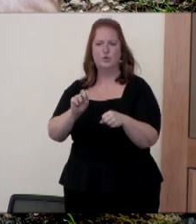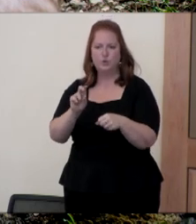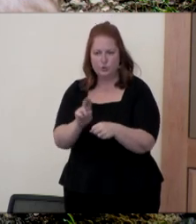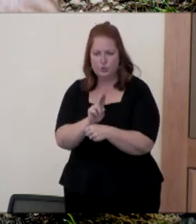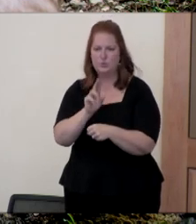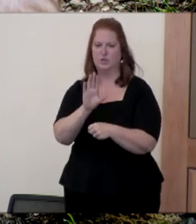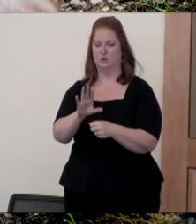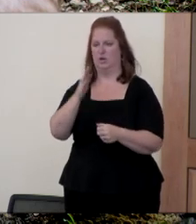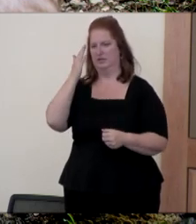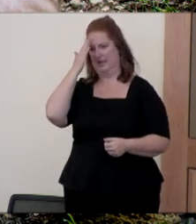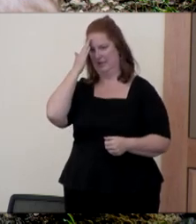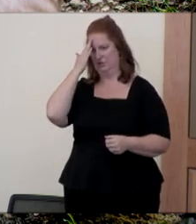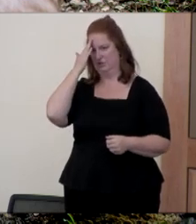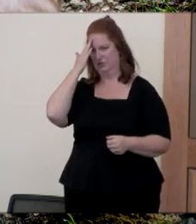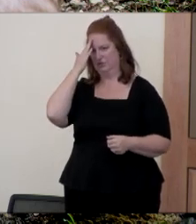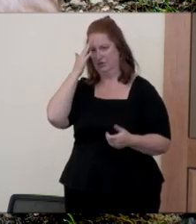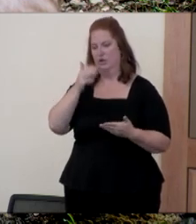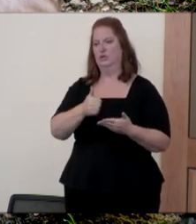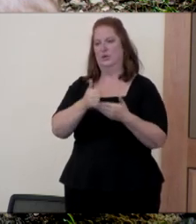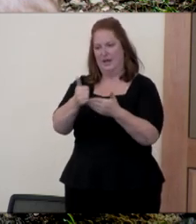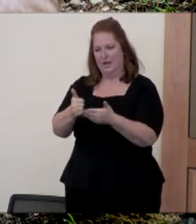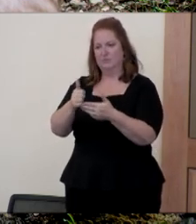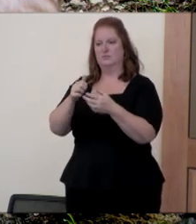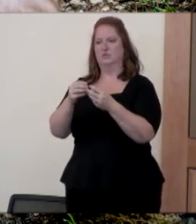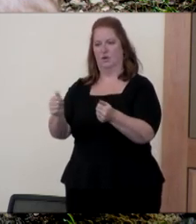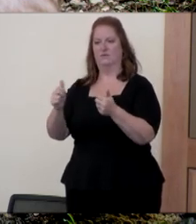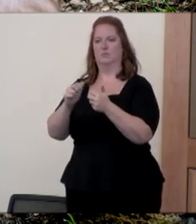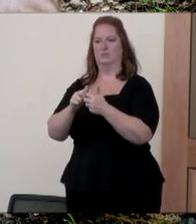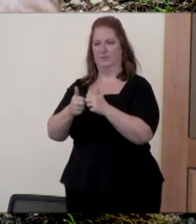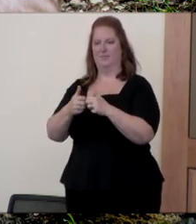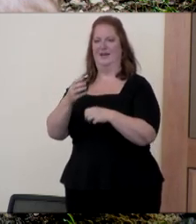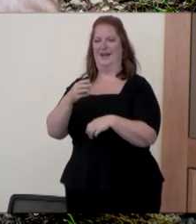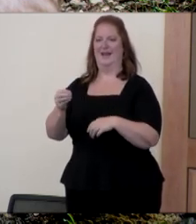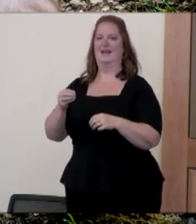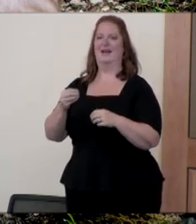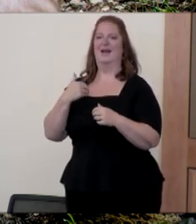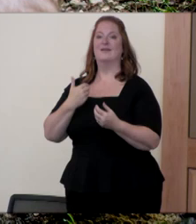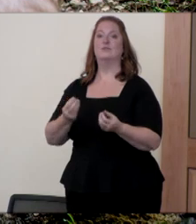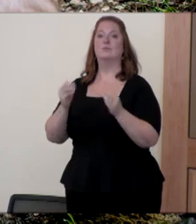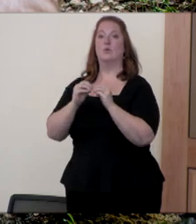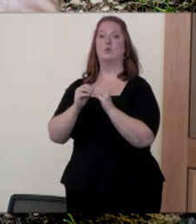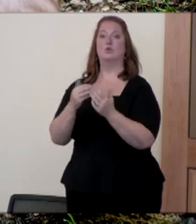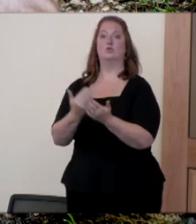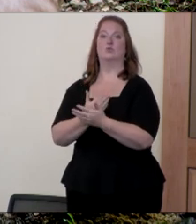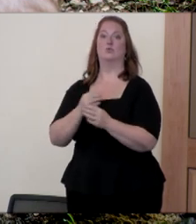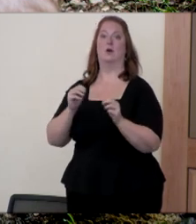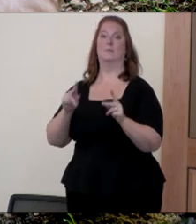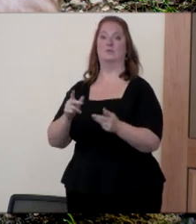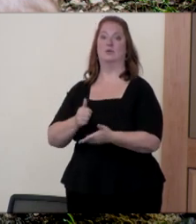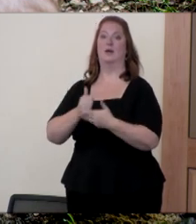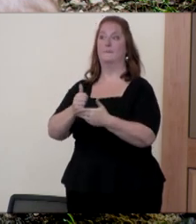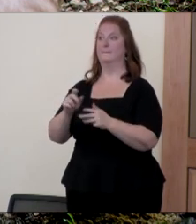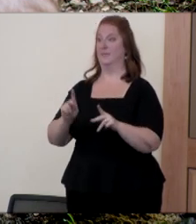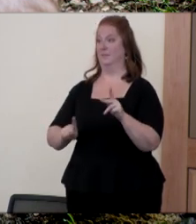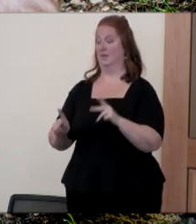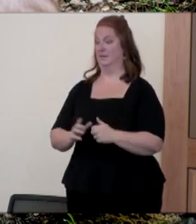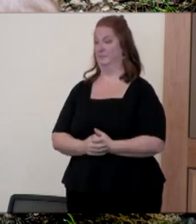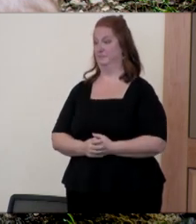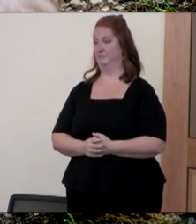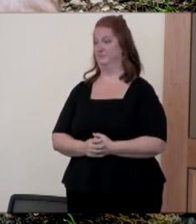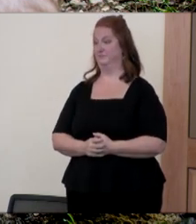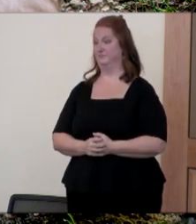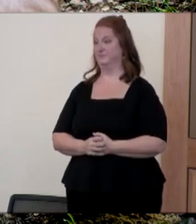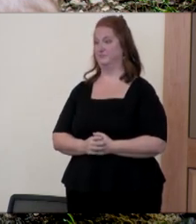how they can use what they learn to help solve problems and create new opportunities that help people.